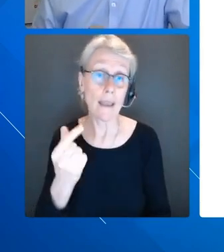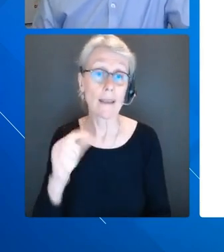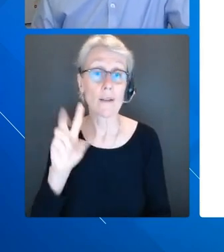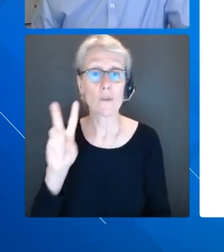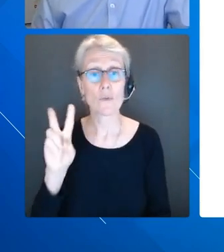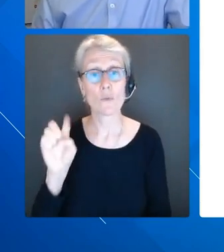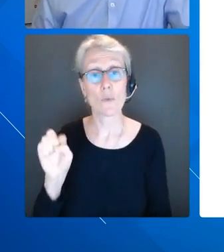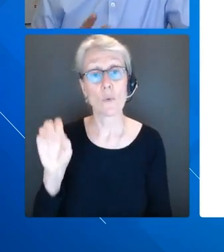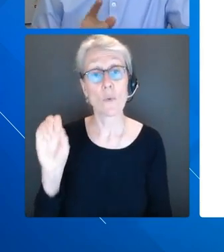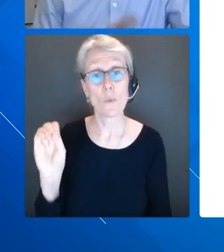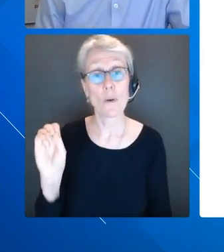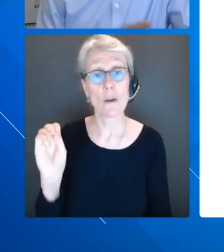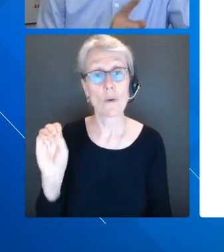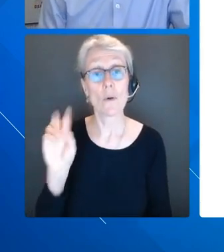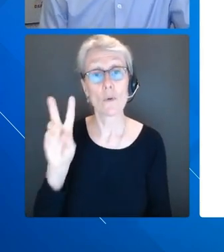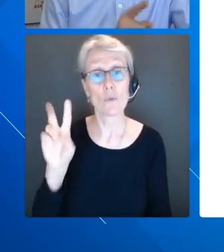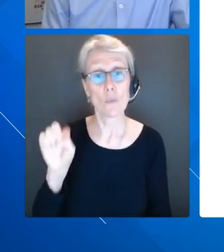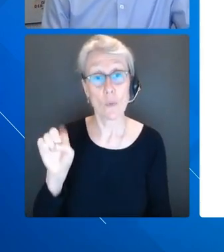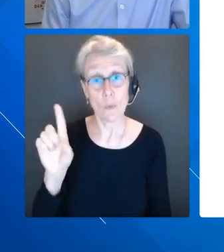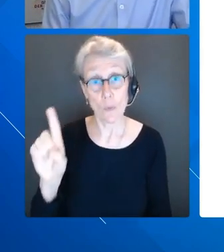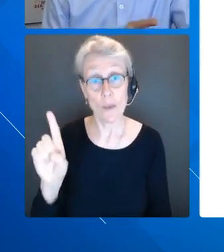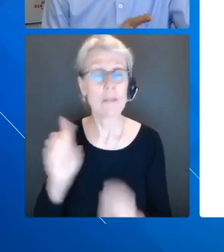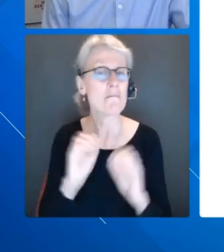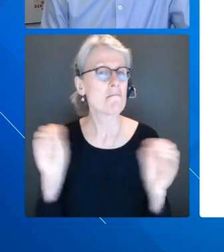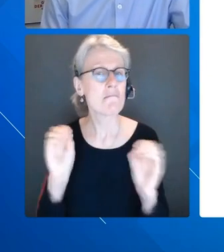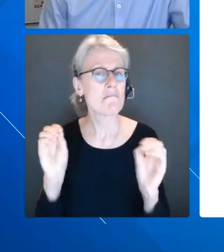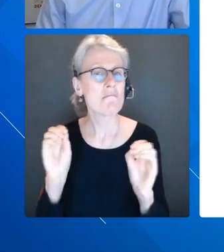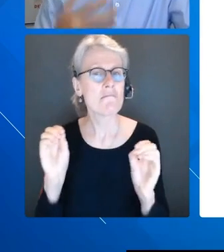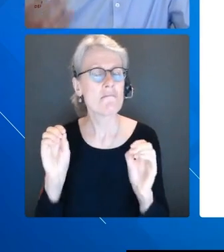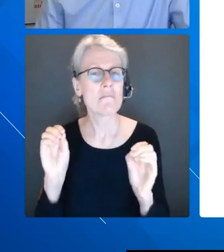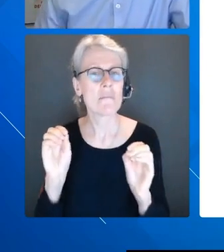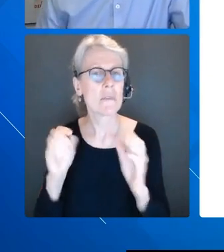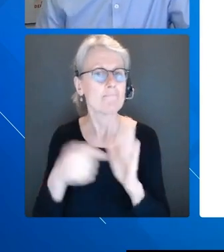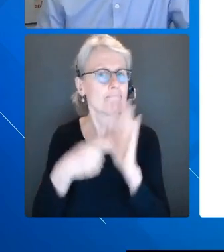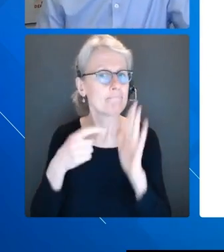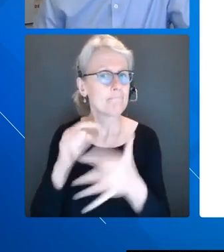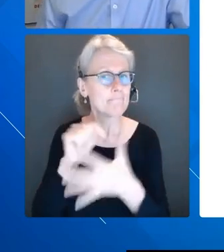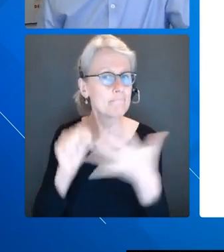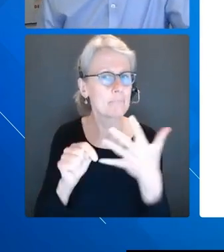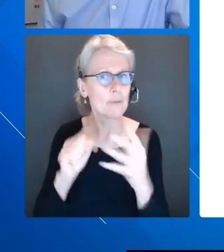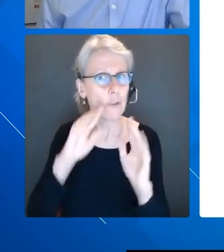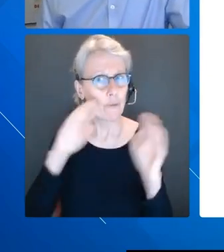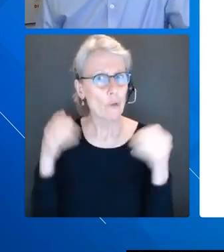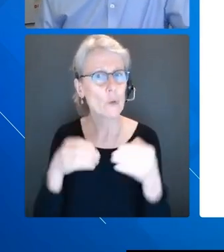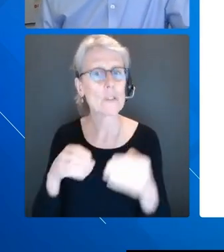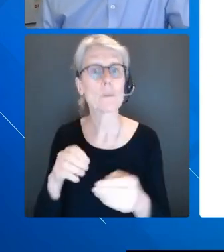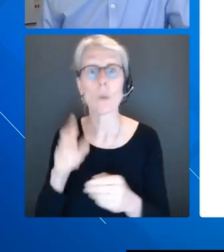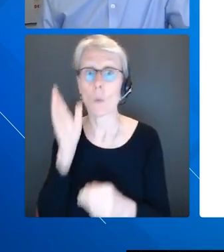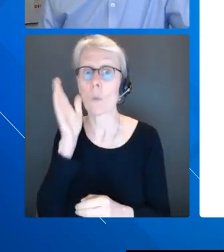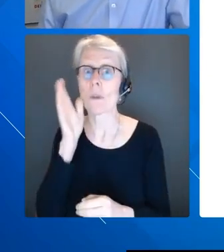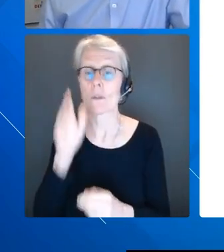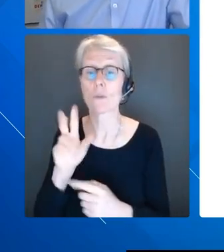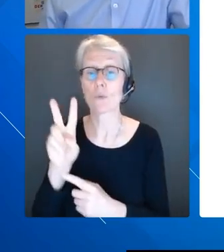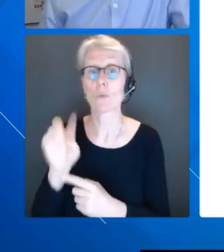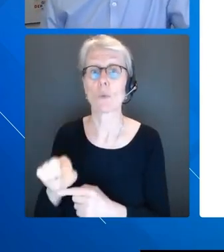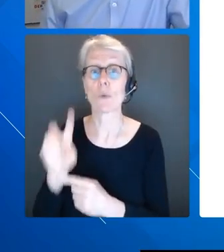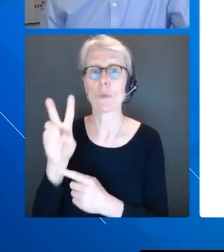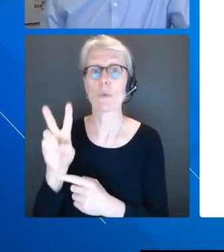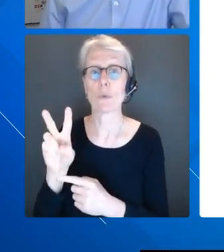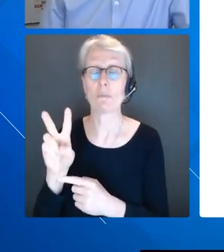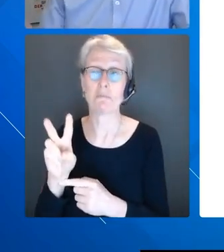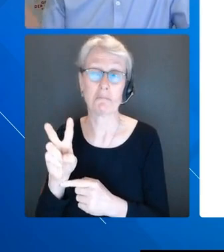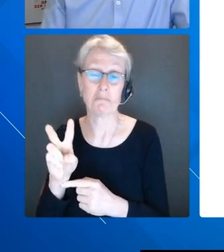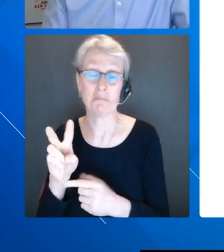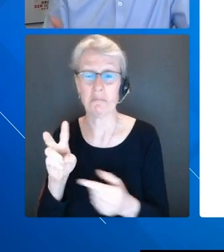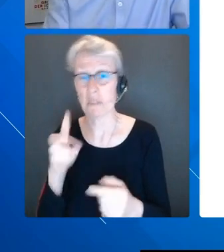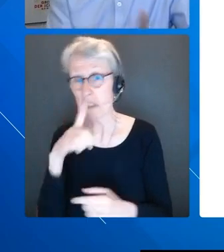that specify focus. They are coming out in WCAG 2.2, which is due, I've heard this summer, but let's say by the end of the year, I